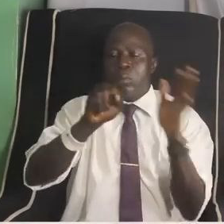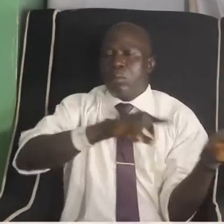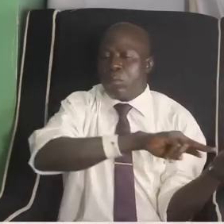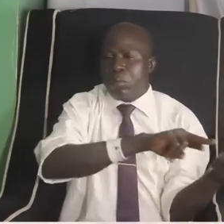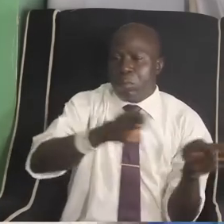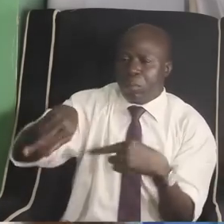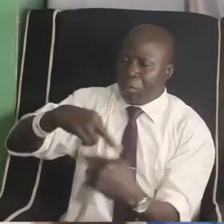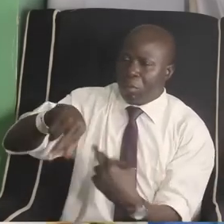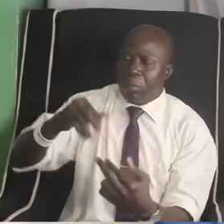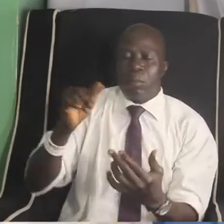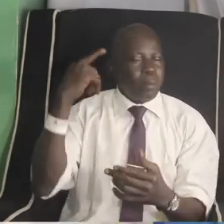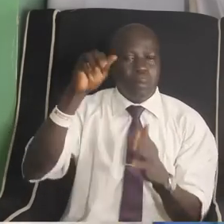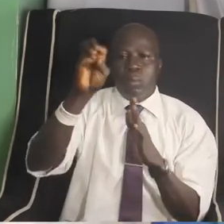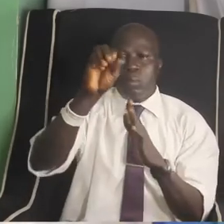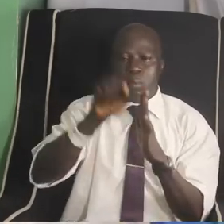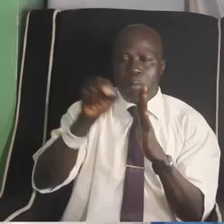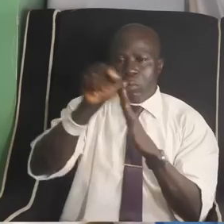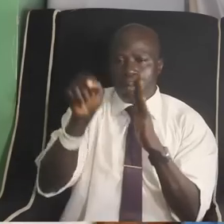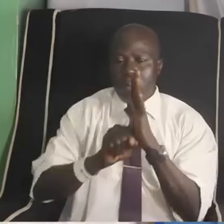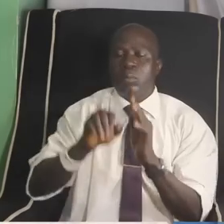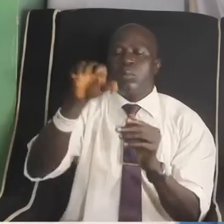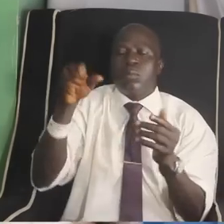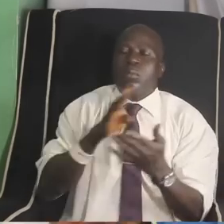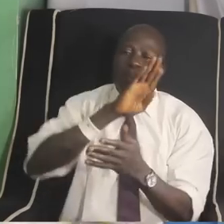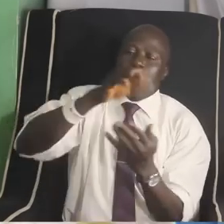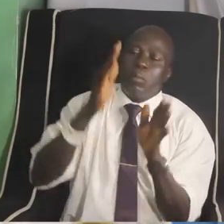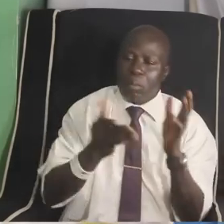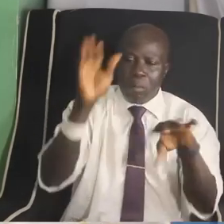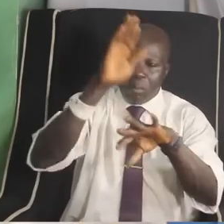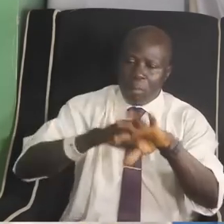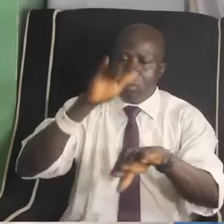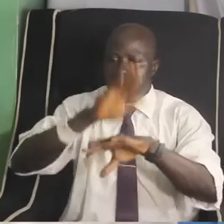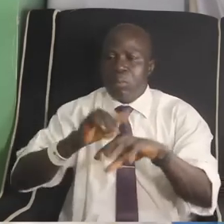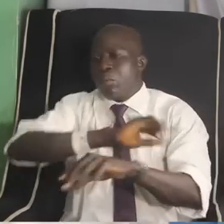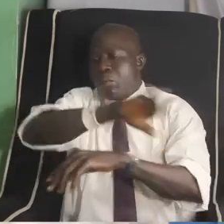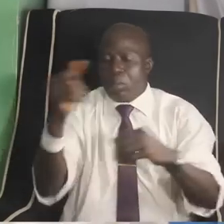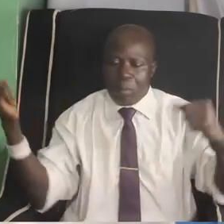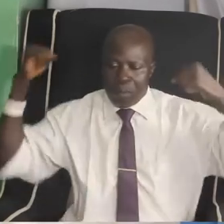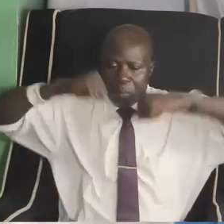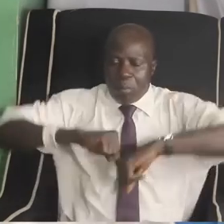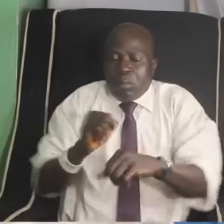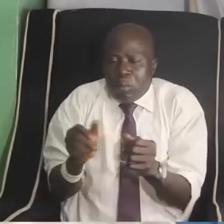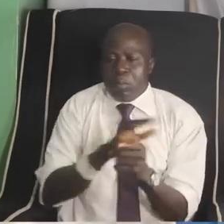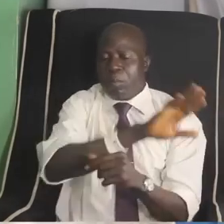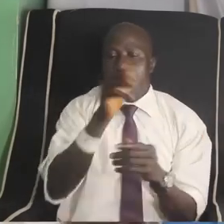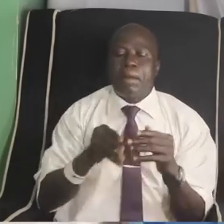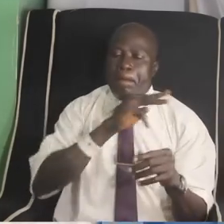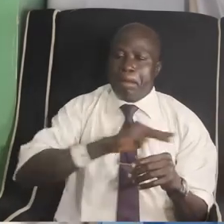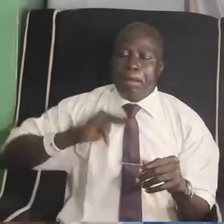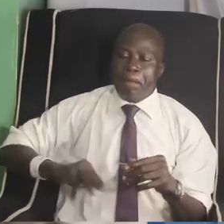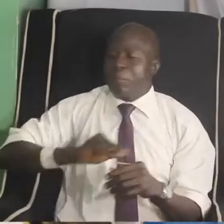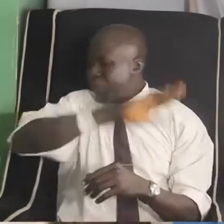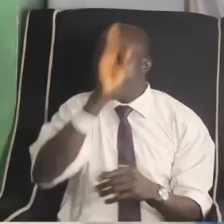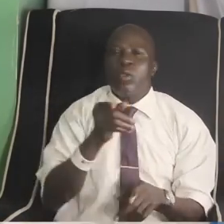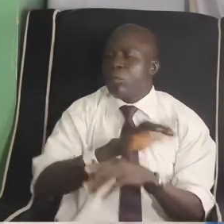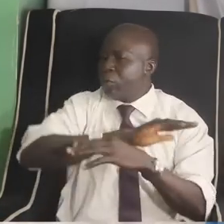right. That's your state. From your that's state. Your so state. From your state. You want him pay. That I want that back. All this one they will be here today.